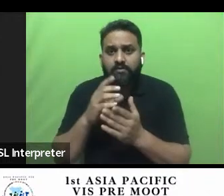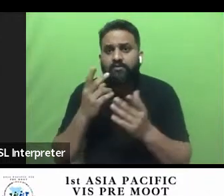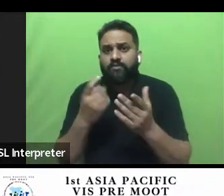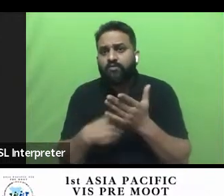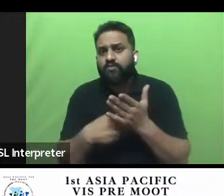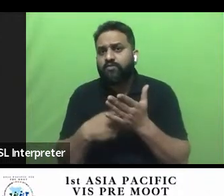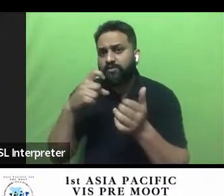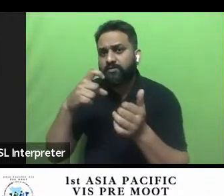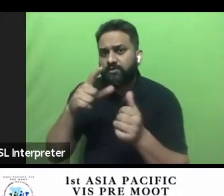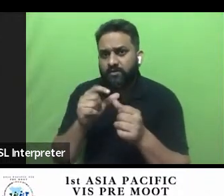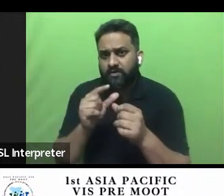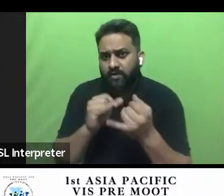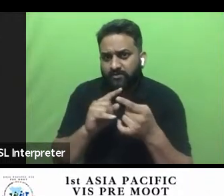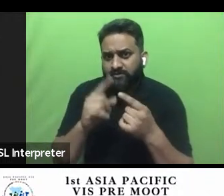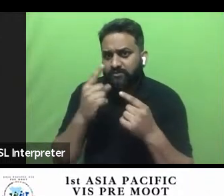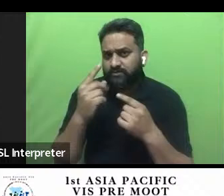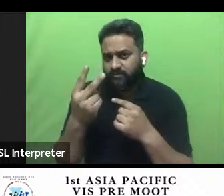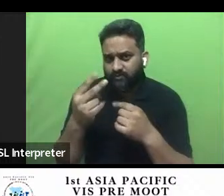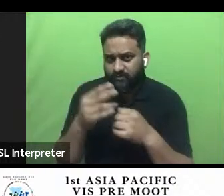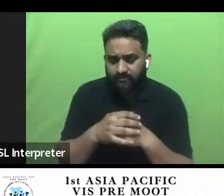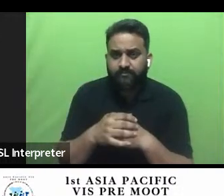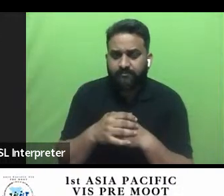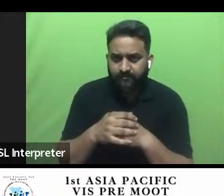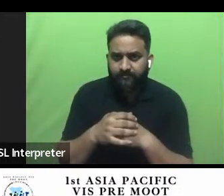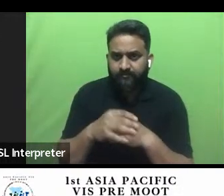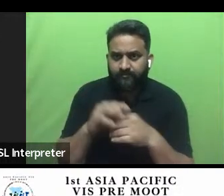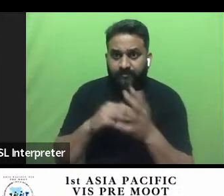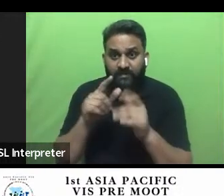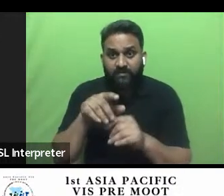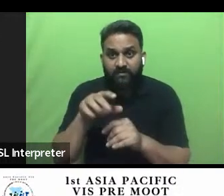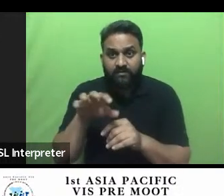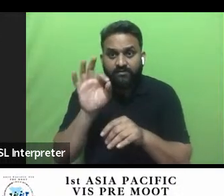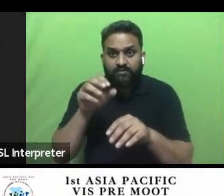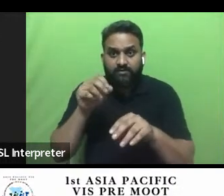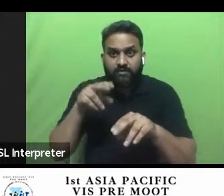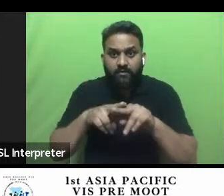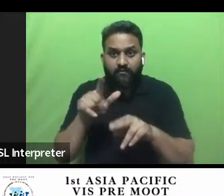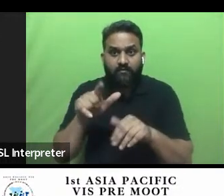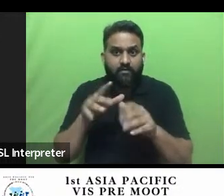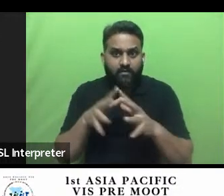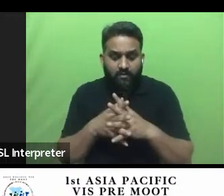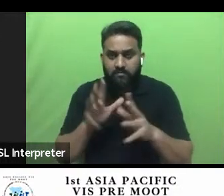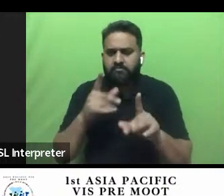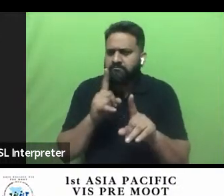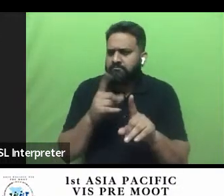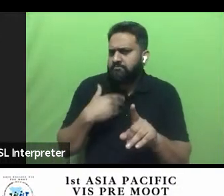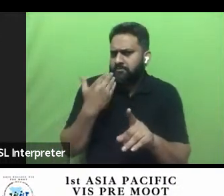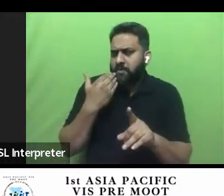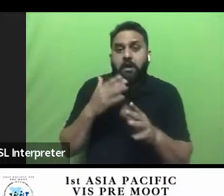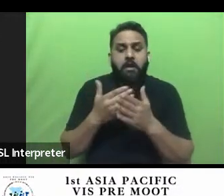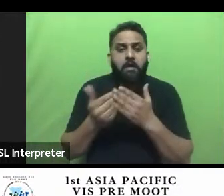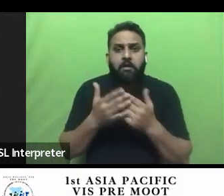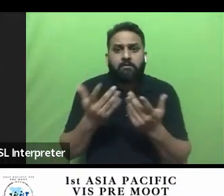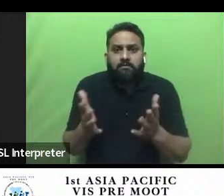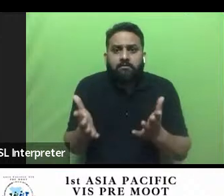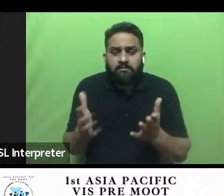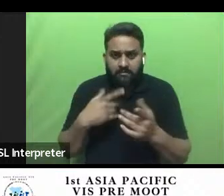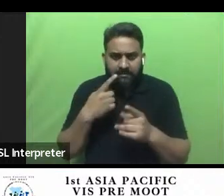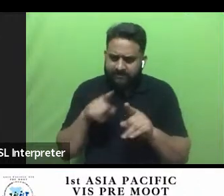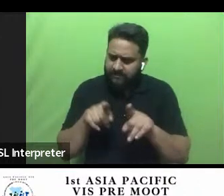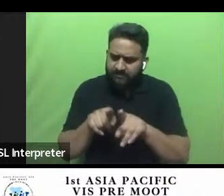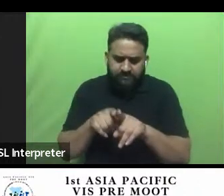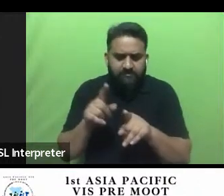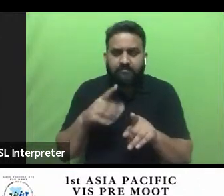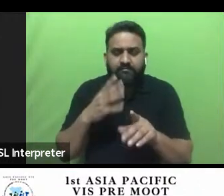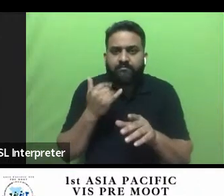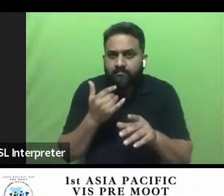and therefore there's no need to apply the default choice of law rule here. But we do note that in any case, the outcome would be the same because the